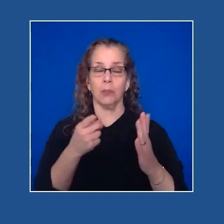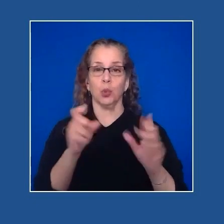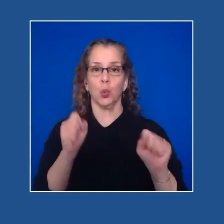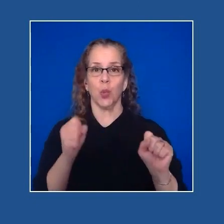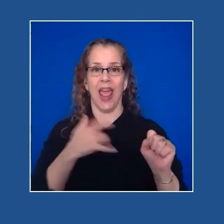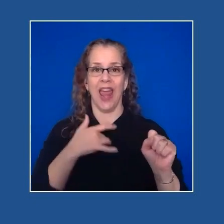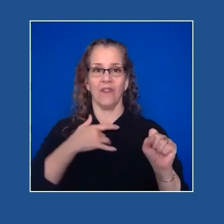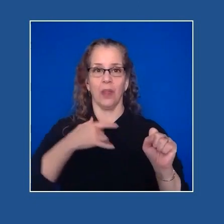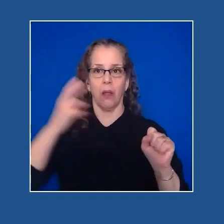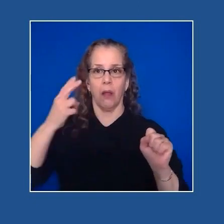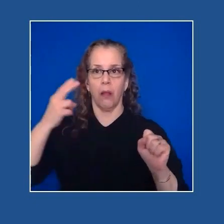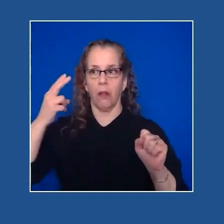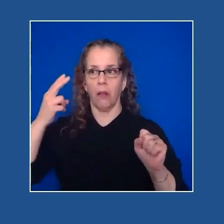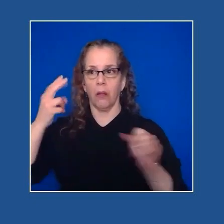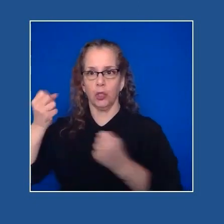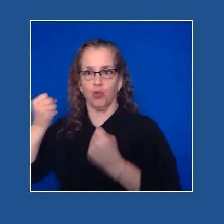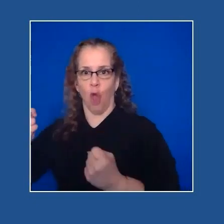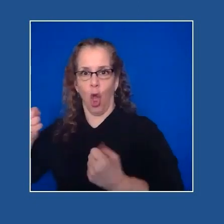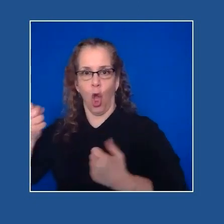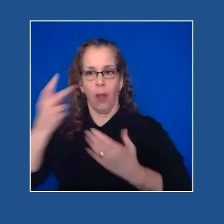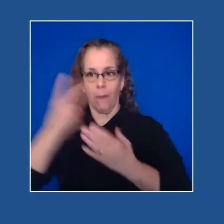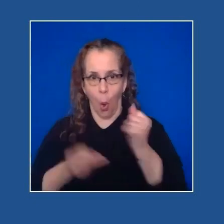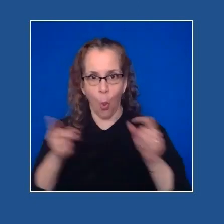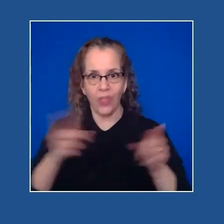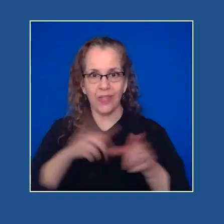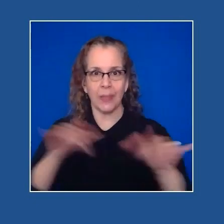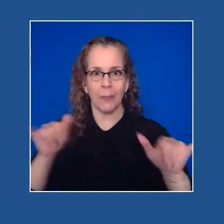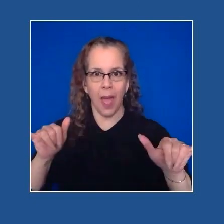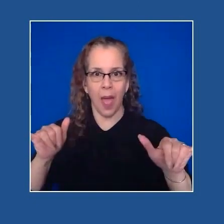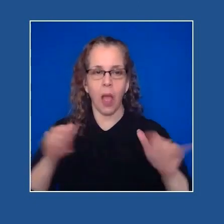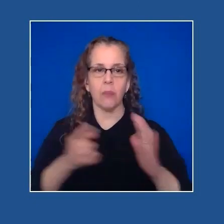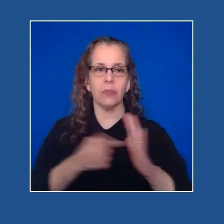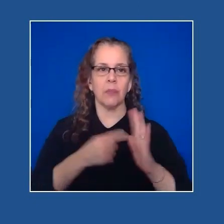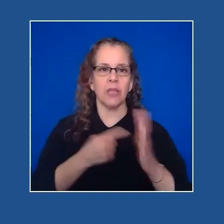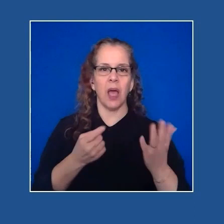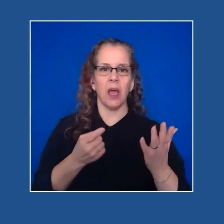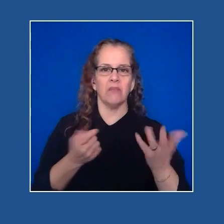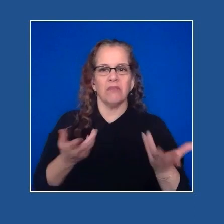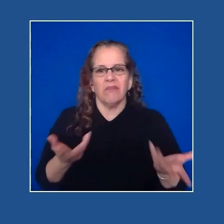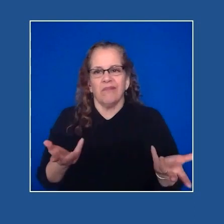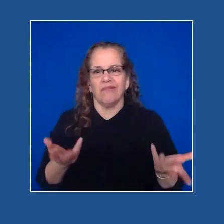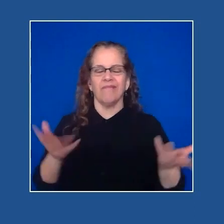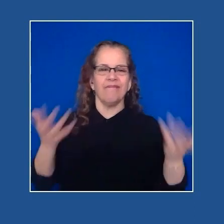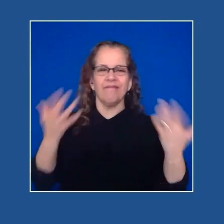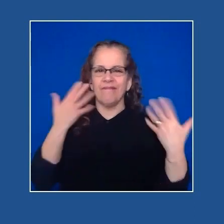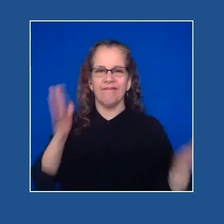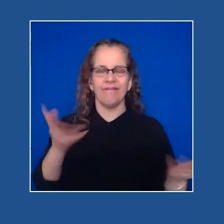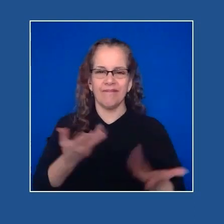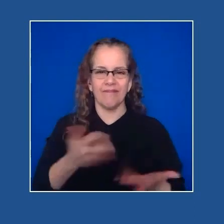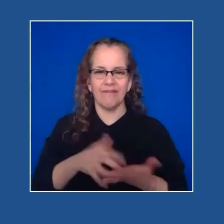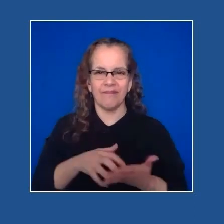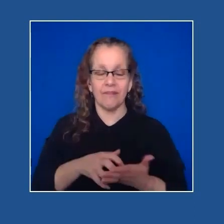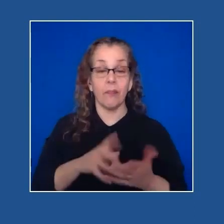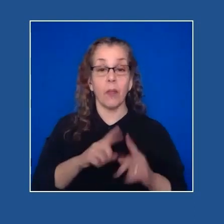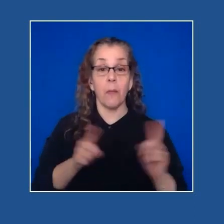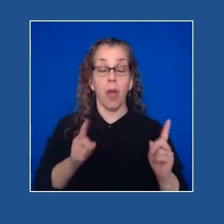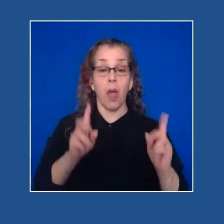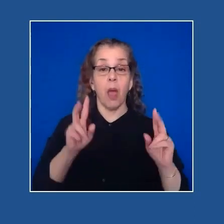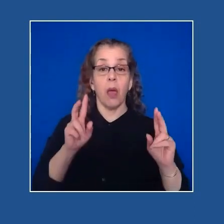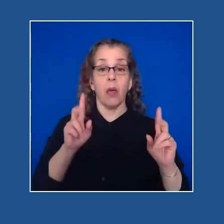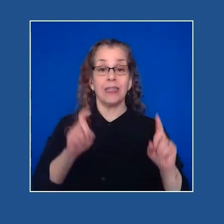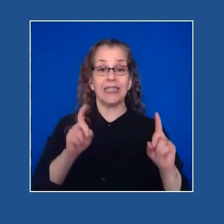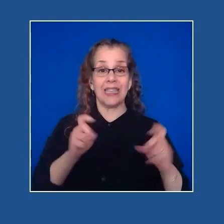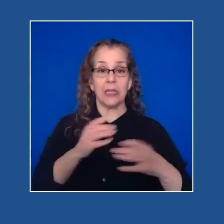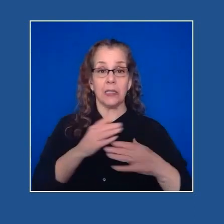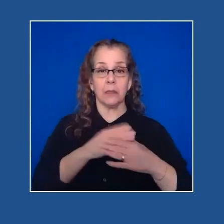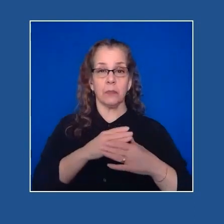both. And so, most research on suicide to date, including on this topic, has tested between person